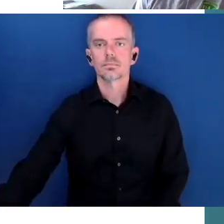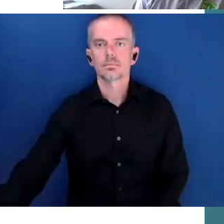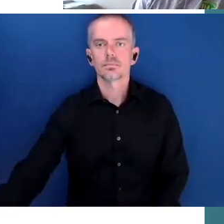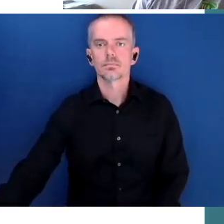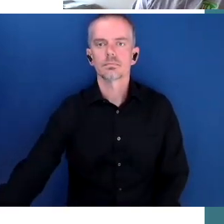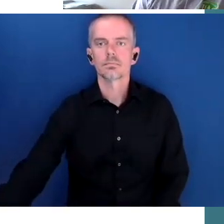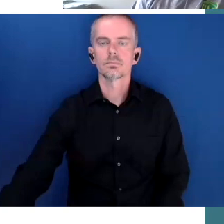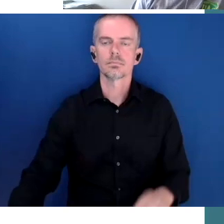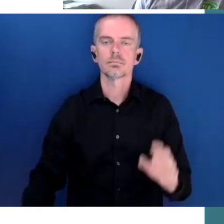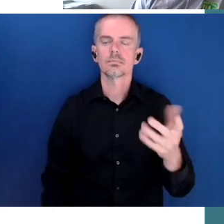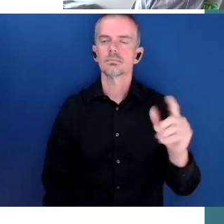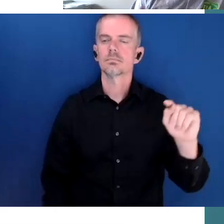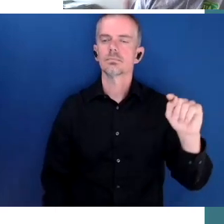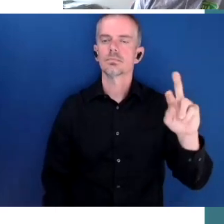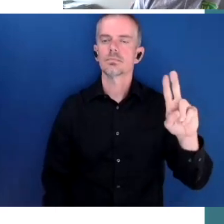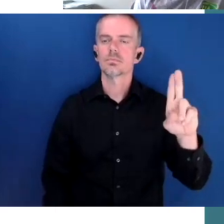is